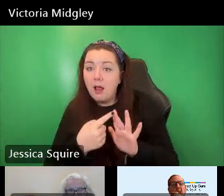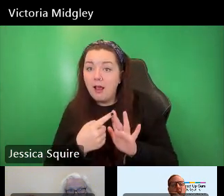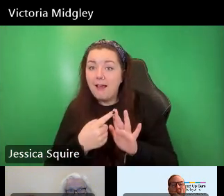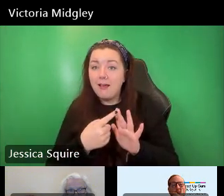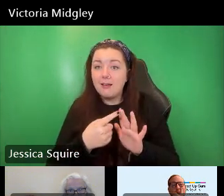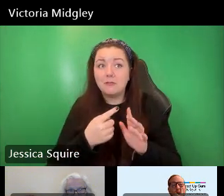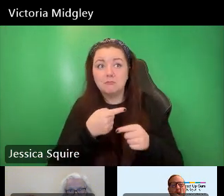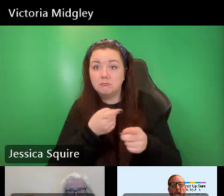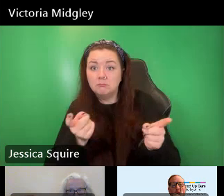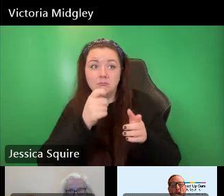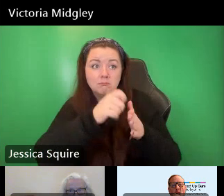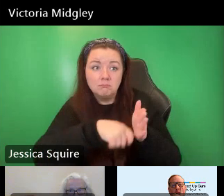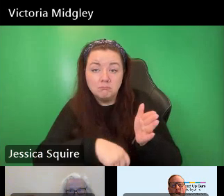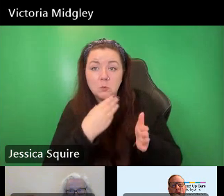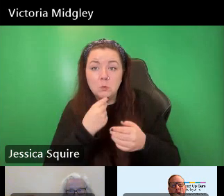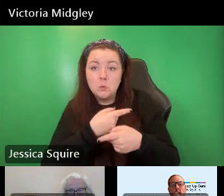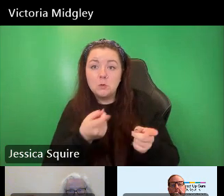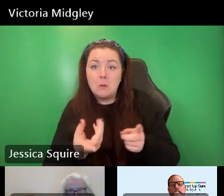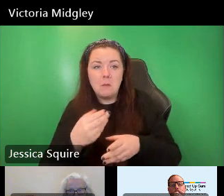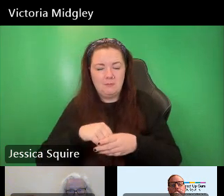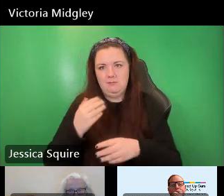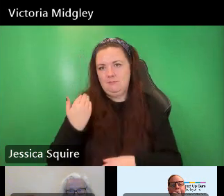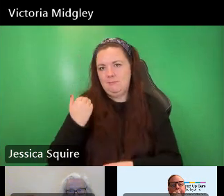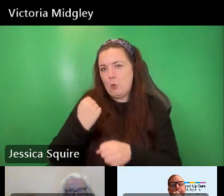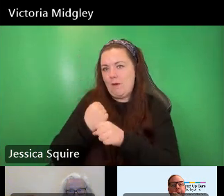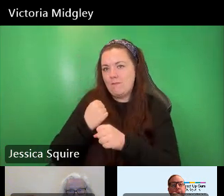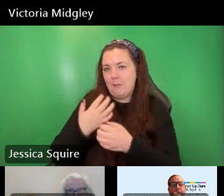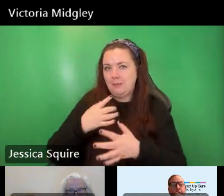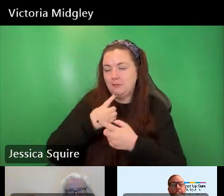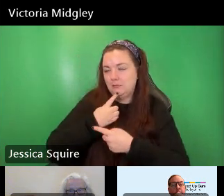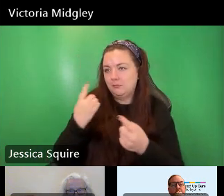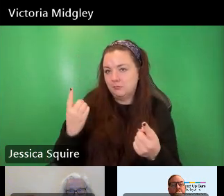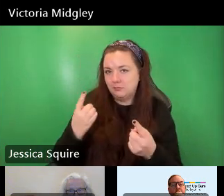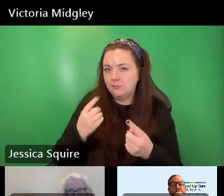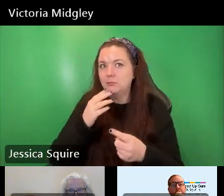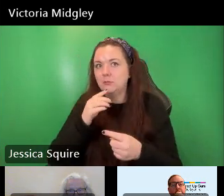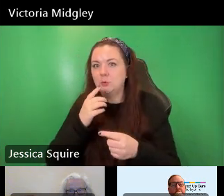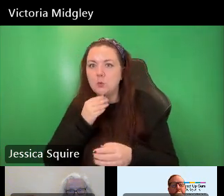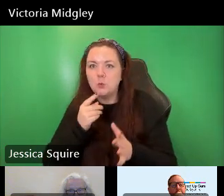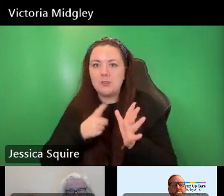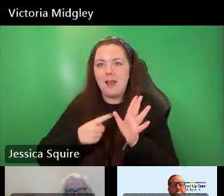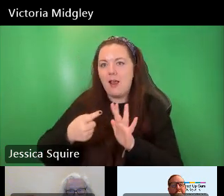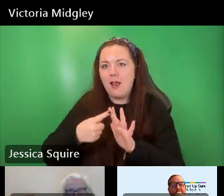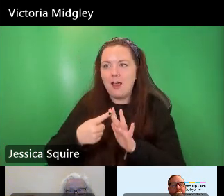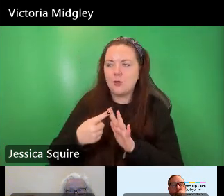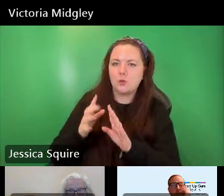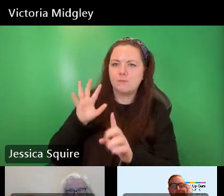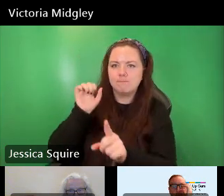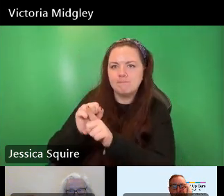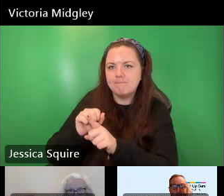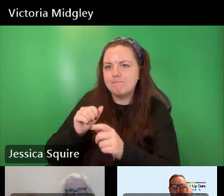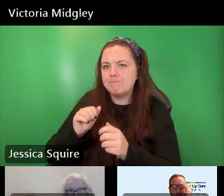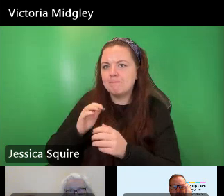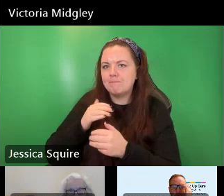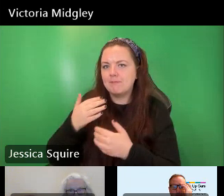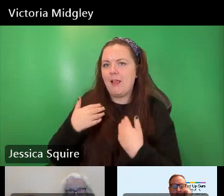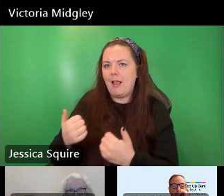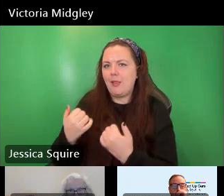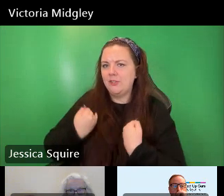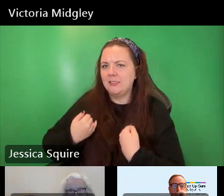some announcements around that by the government in the last couple of days. But we think we can improve patient care and pathways, enabling timely